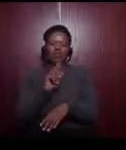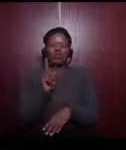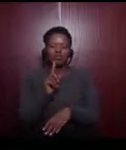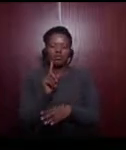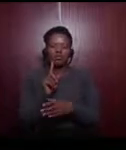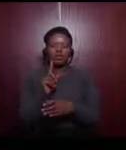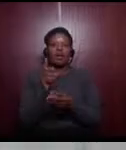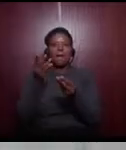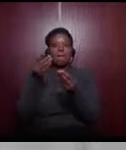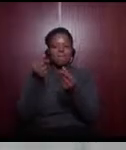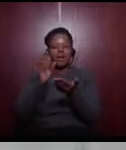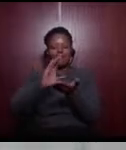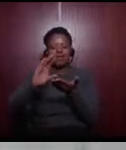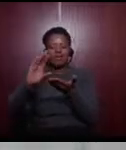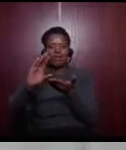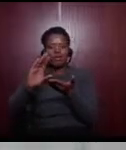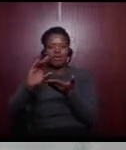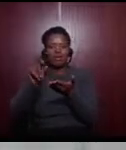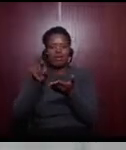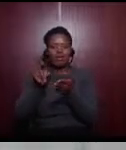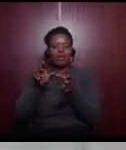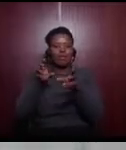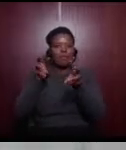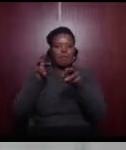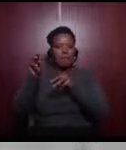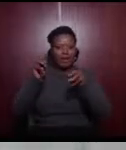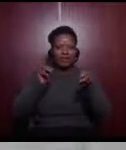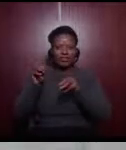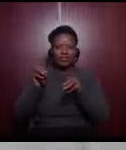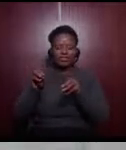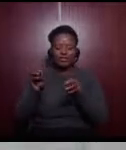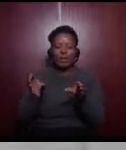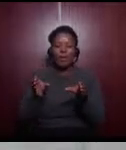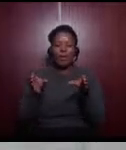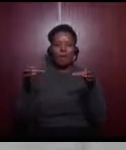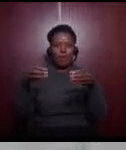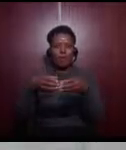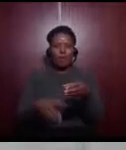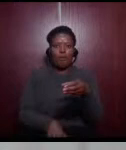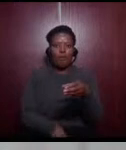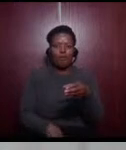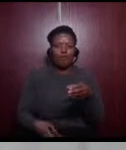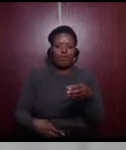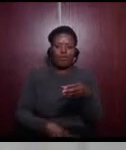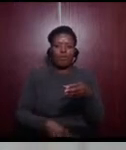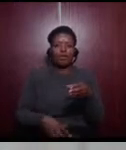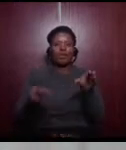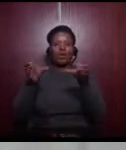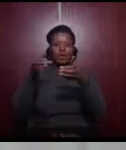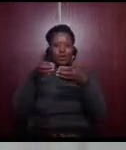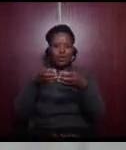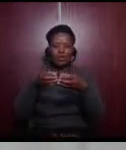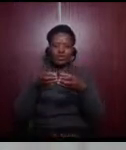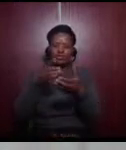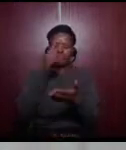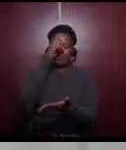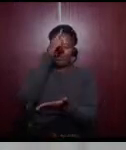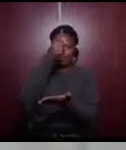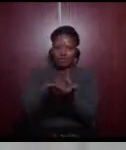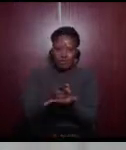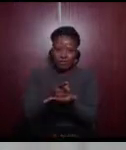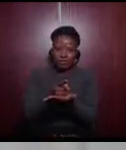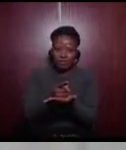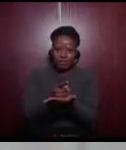le mali it would be managed by a board. So for a board to take a decision, the board need to